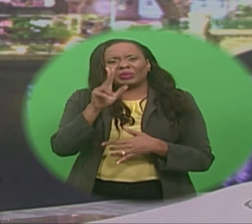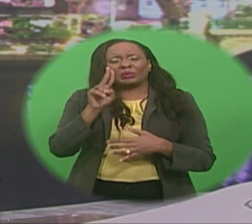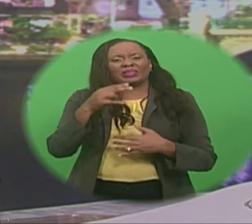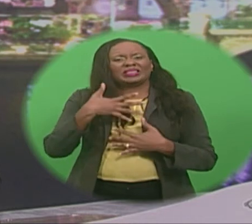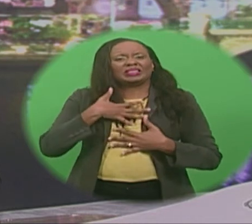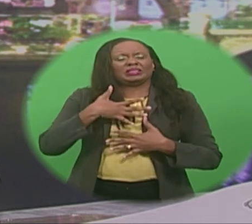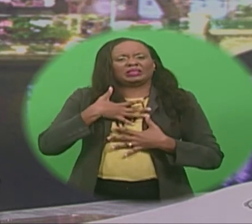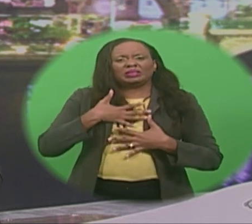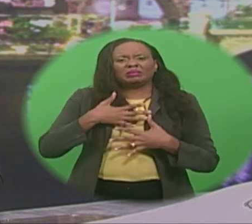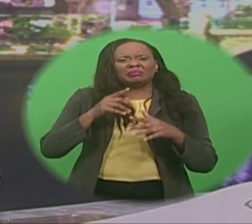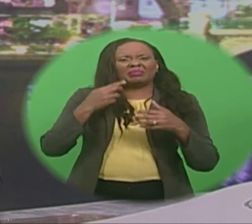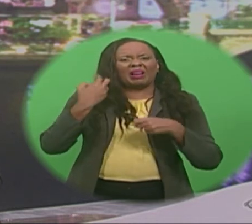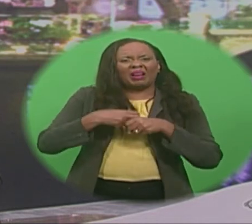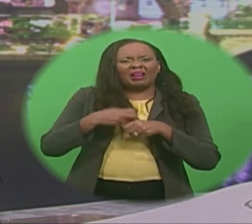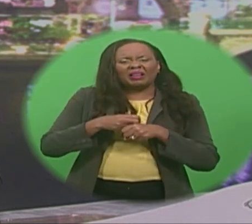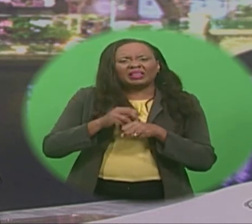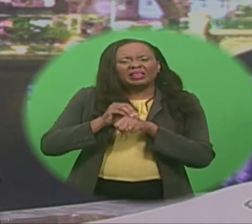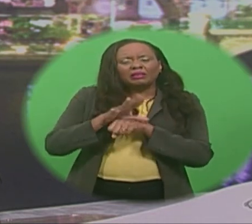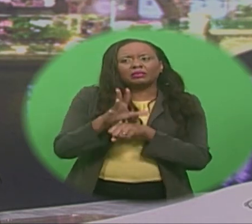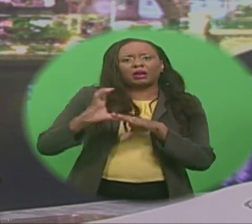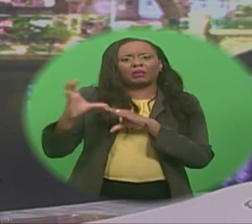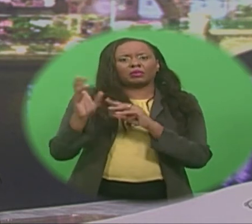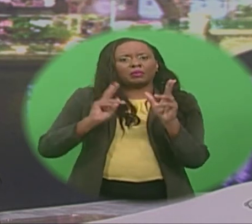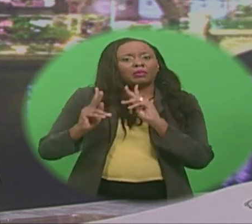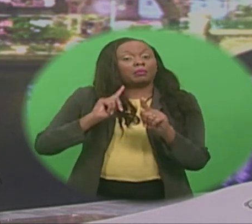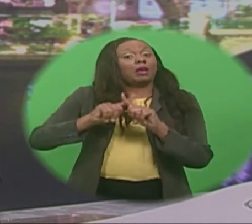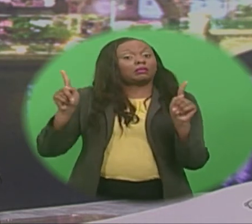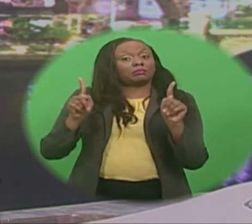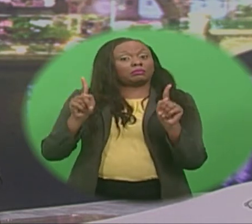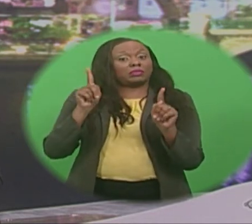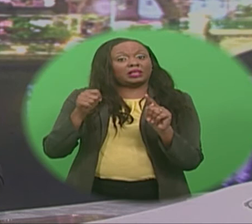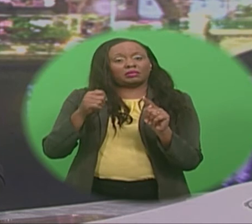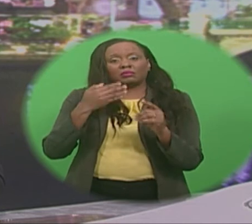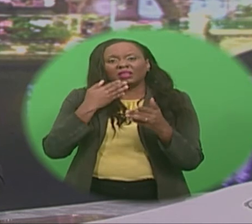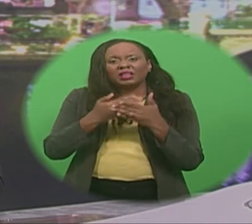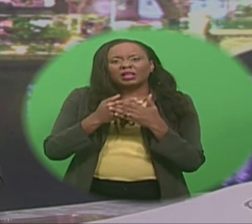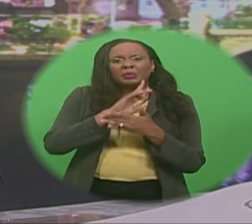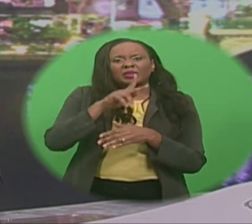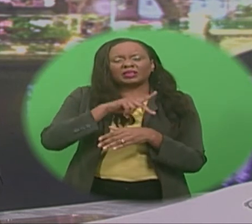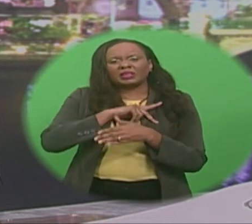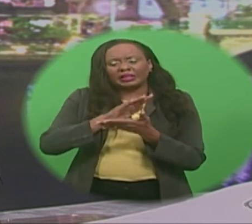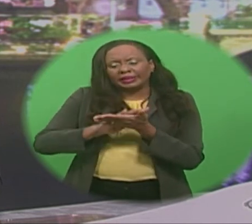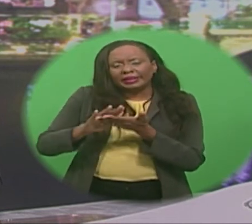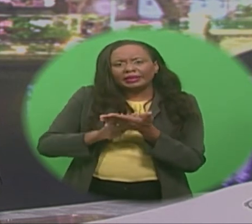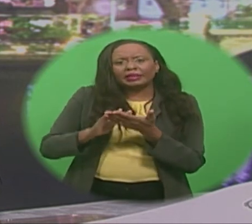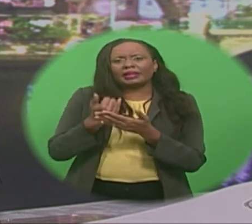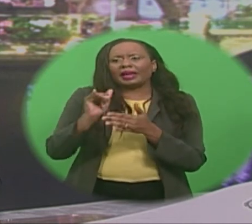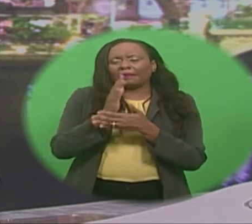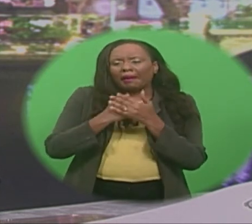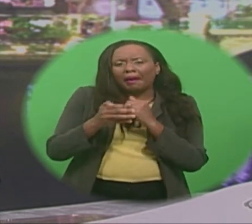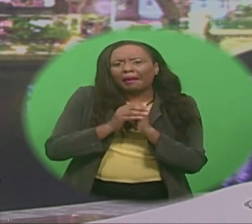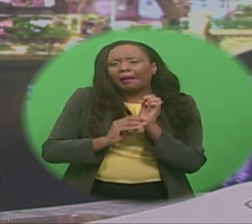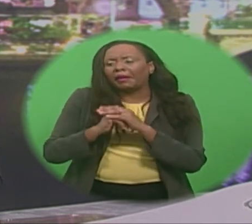Caribbean each year. CARVA is urging persons to practice good personal hygiene in order to reduce the risk of transmission